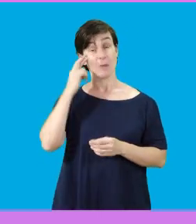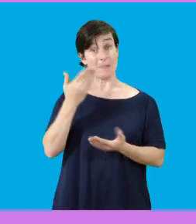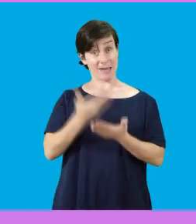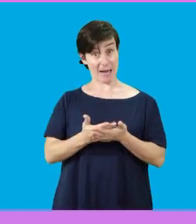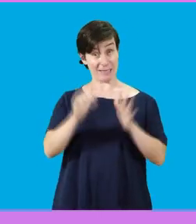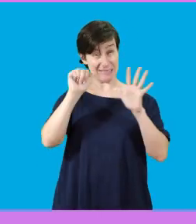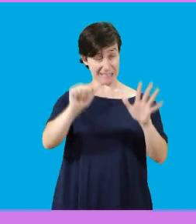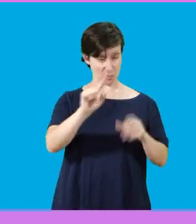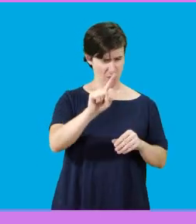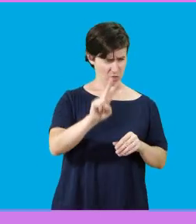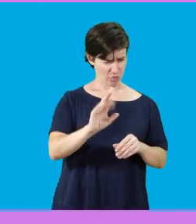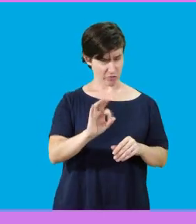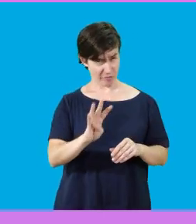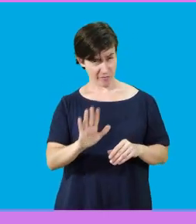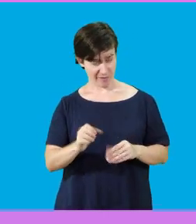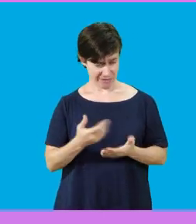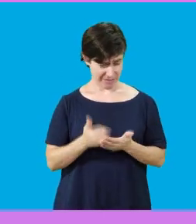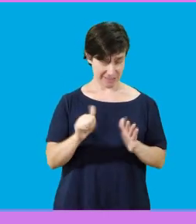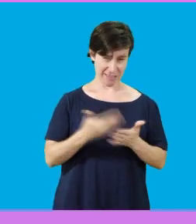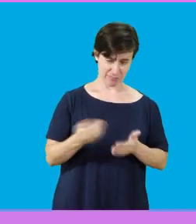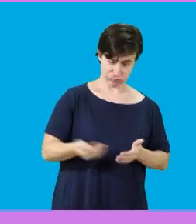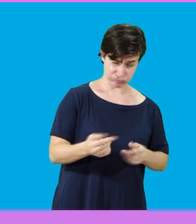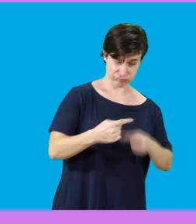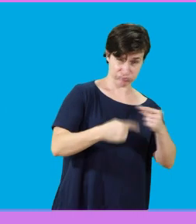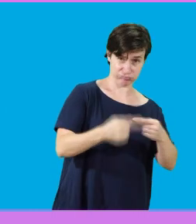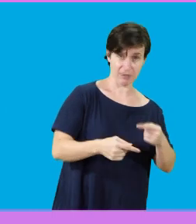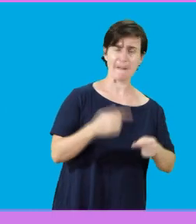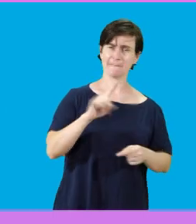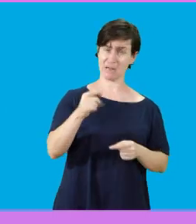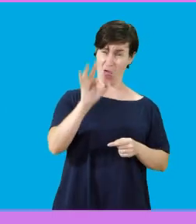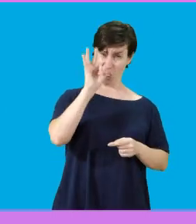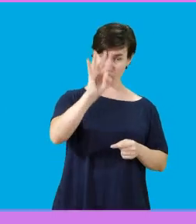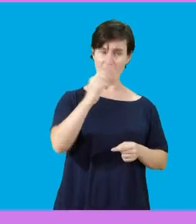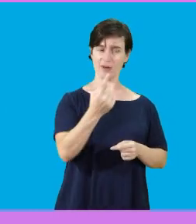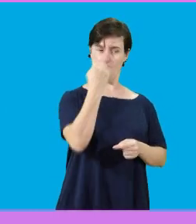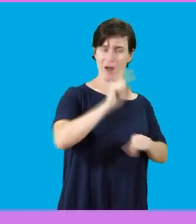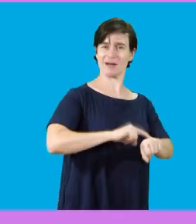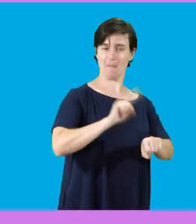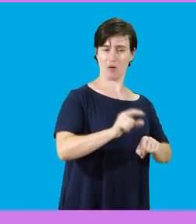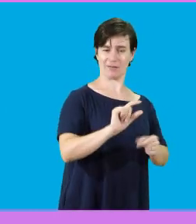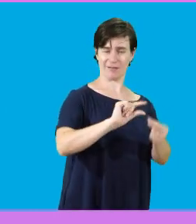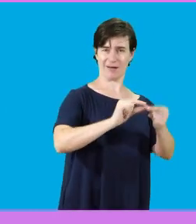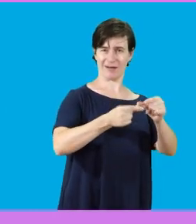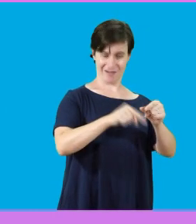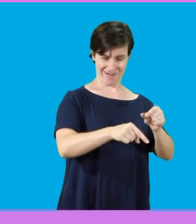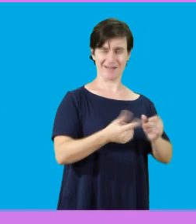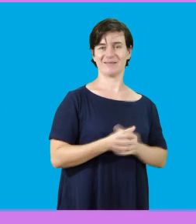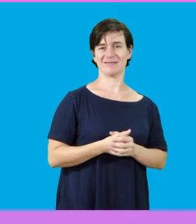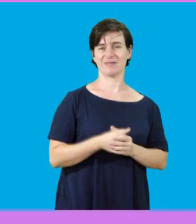We've got 6 in total. And then how many 3s do we have in the die? We've got only 1 3, so it's 1 over 6.